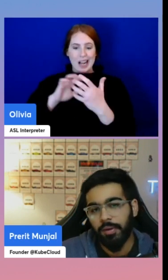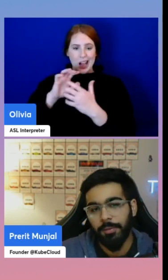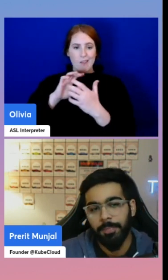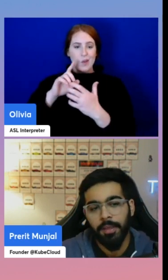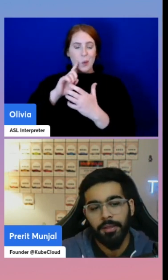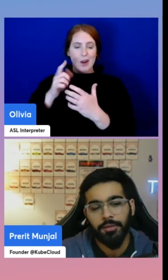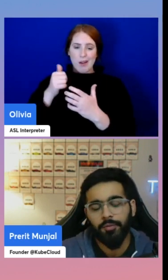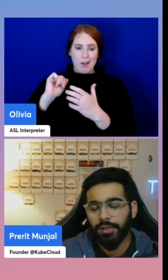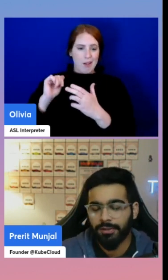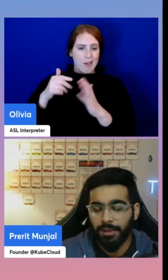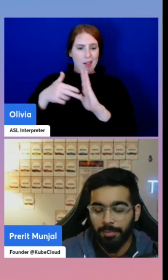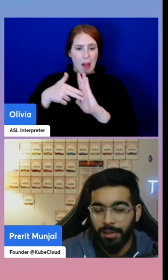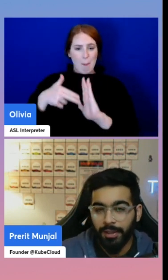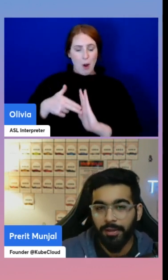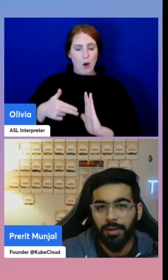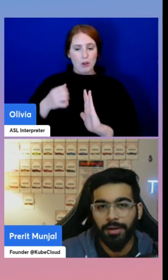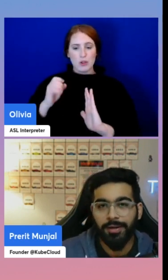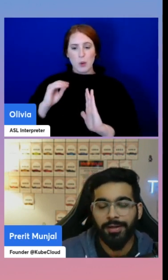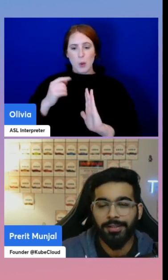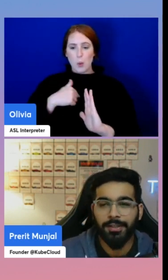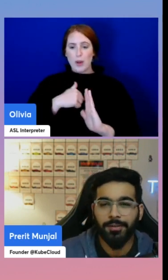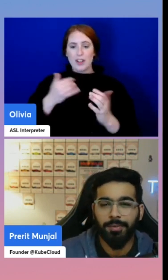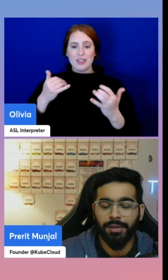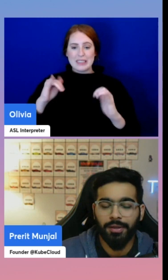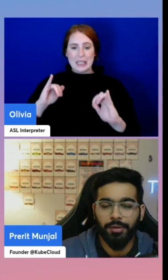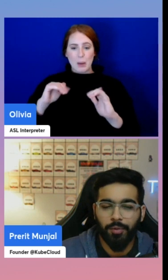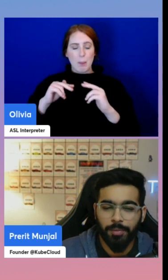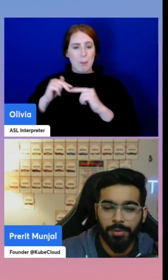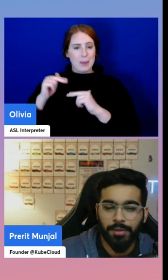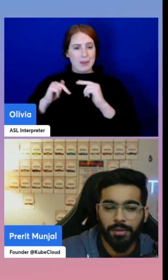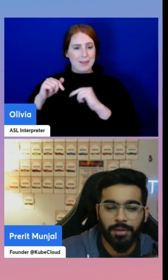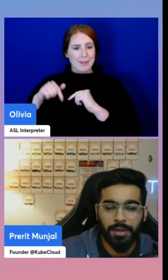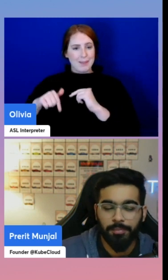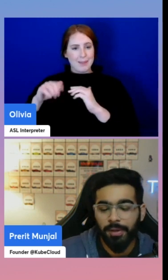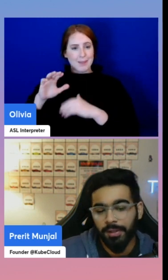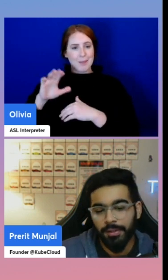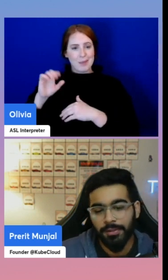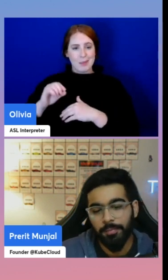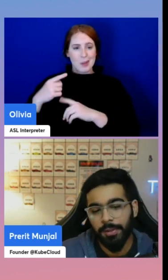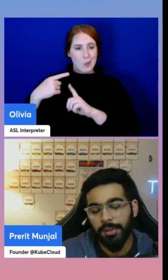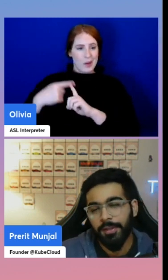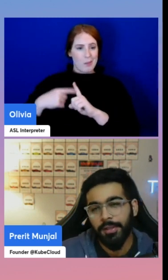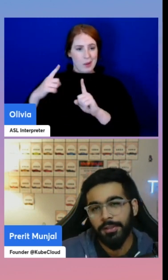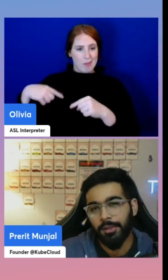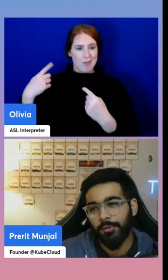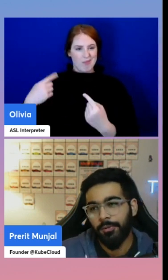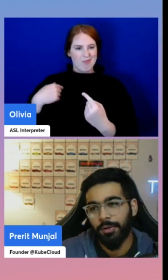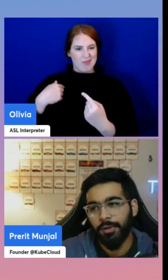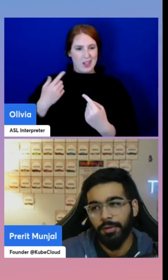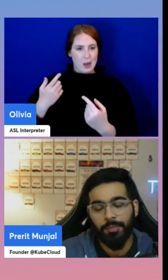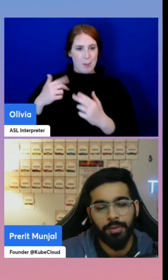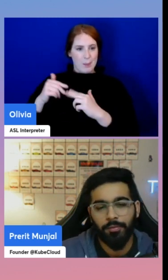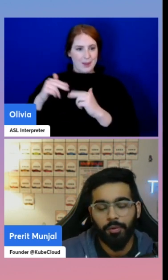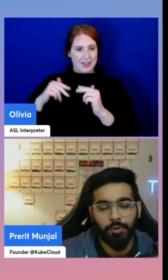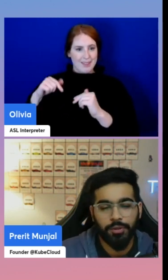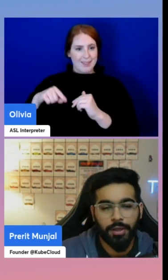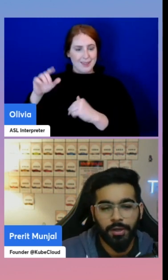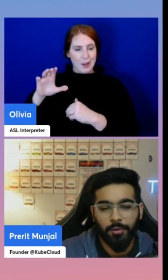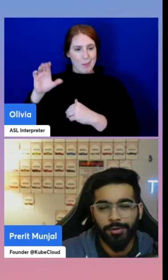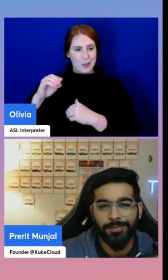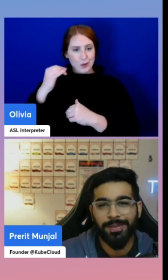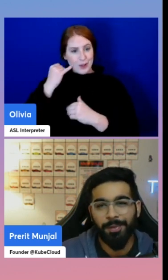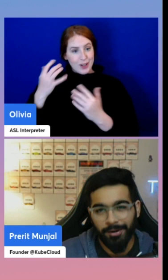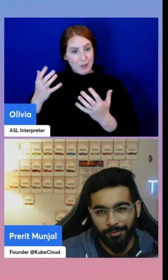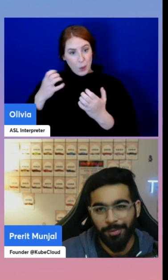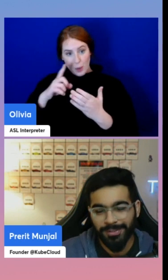level. Okay, so we are still building, and it's just been 1 month that I'm building this company. So if you want to